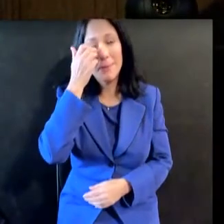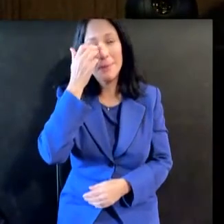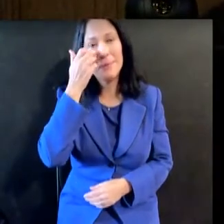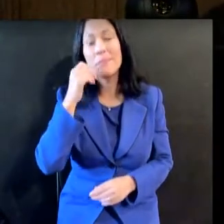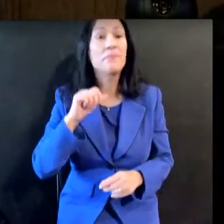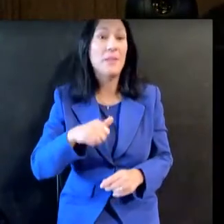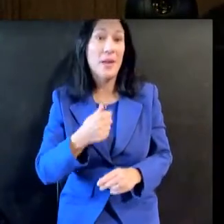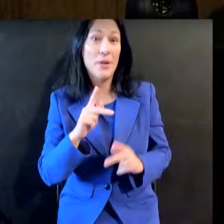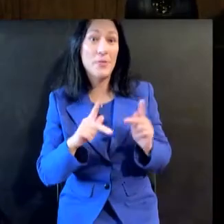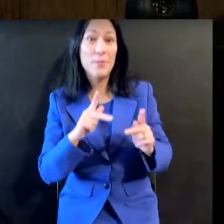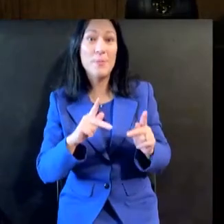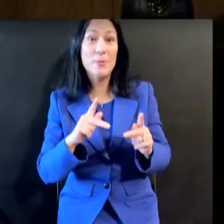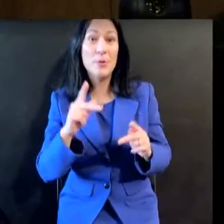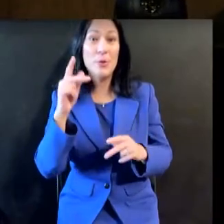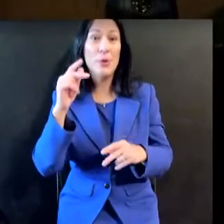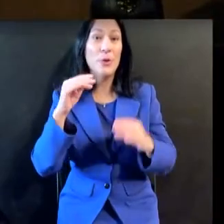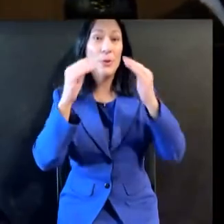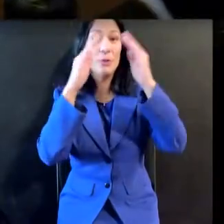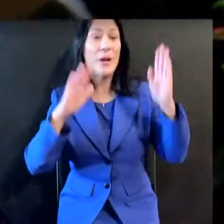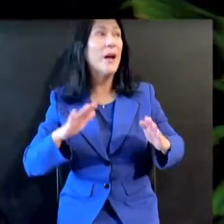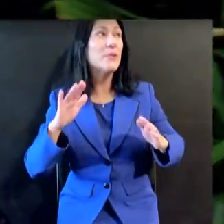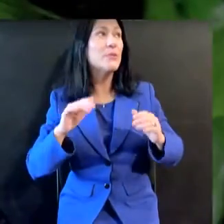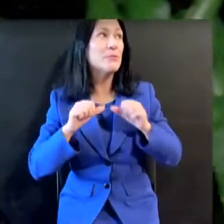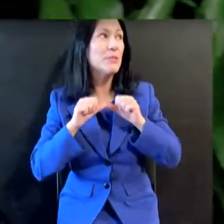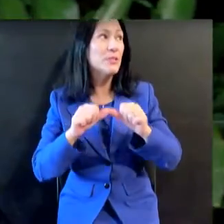others, your house still looks like this.